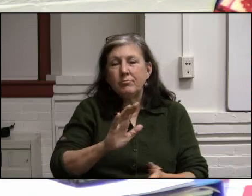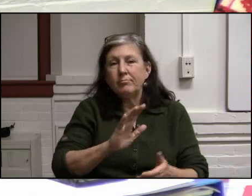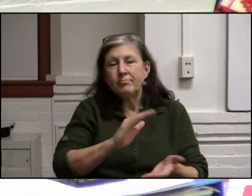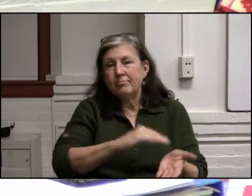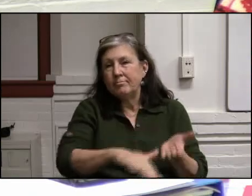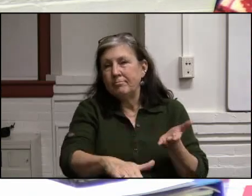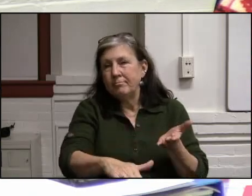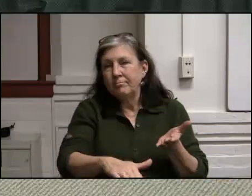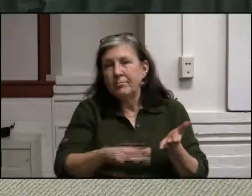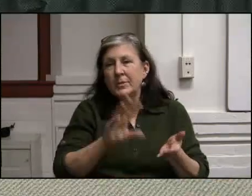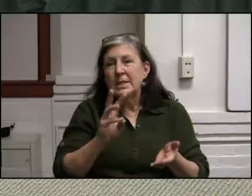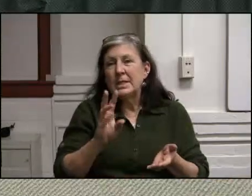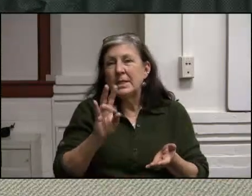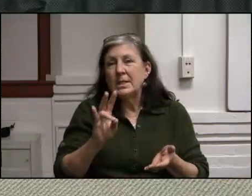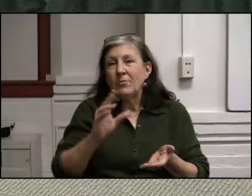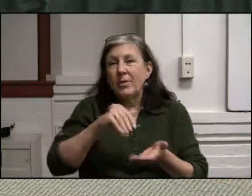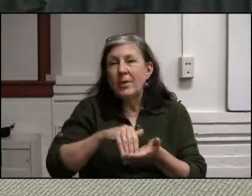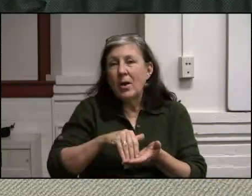the debt of